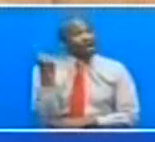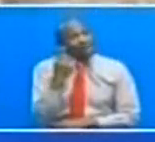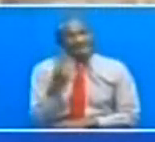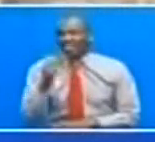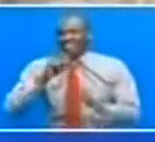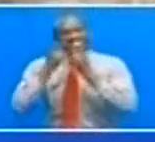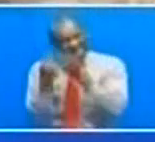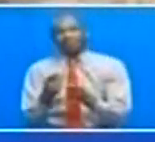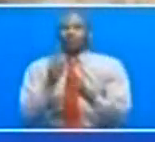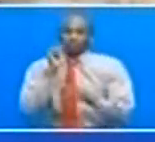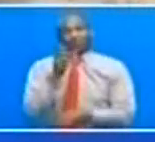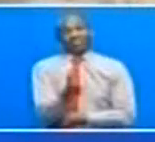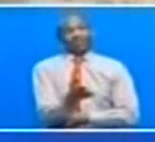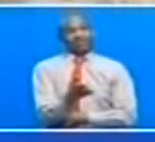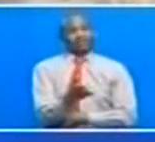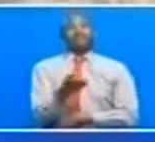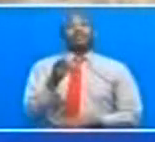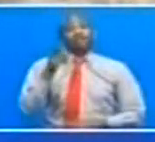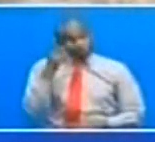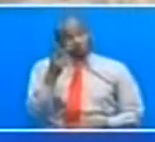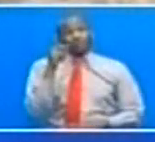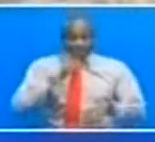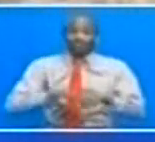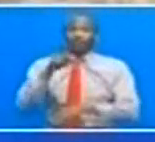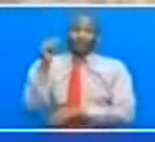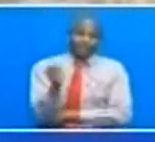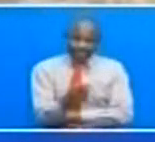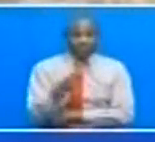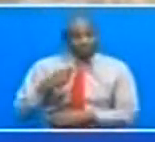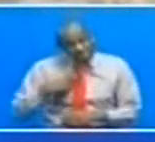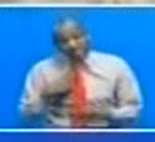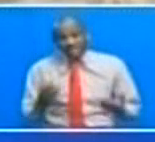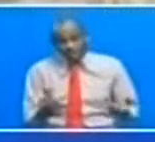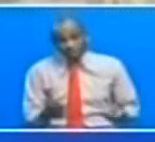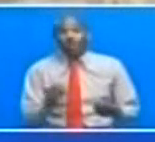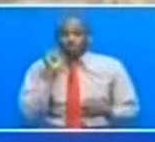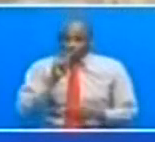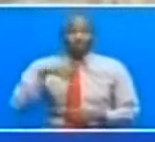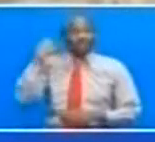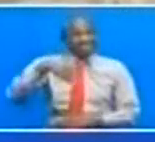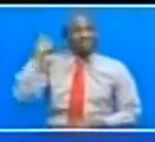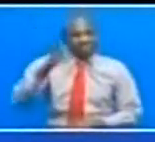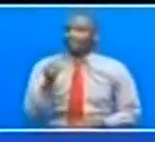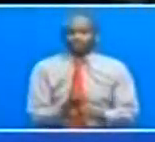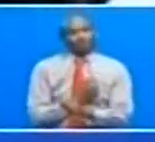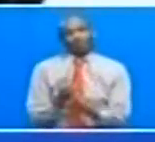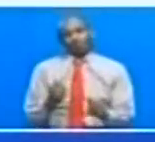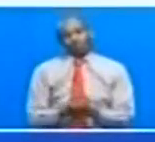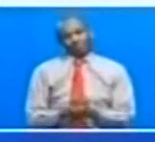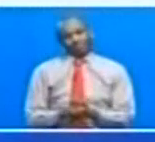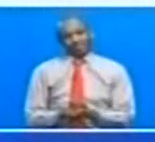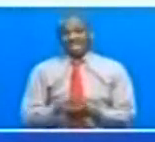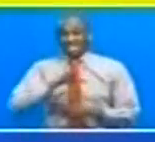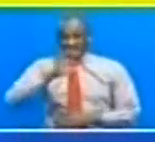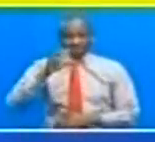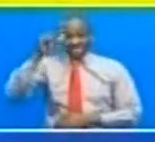yake. Anaweza kula mara mbili kwa mwezi, kwa sababu sina uwezo wa kujimudu ya kununua kuku kila siku. The